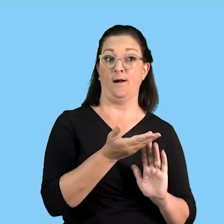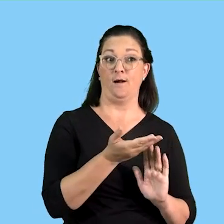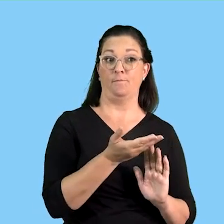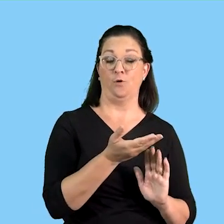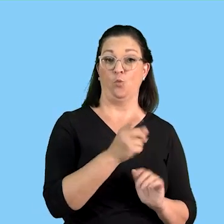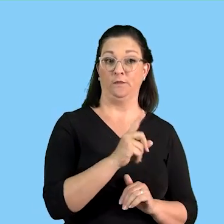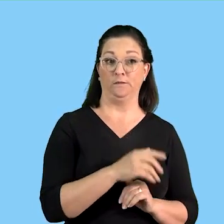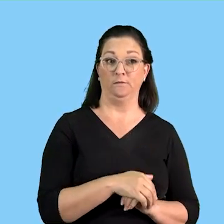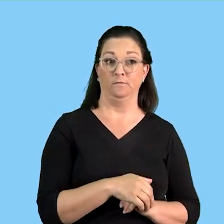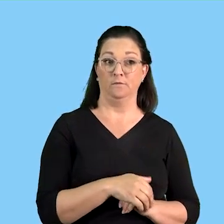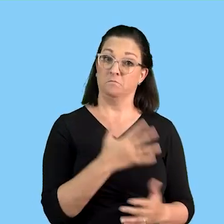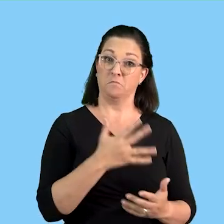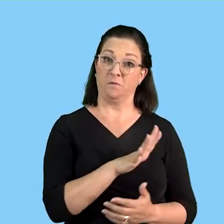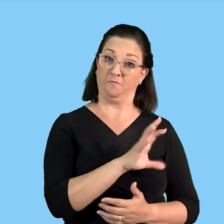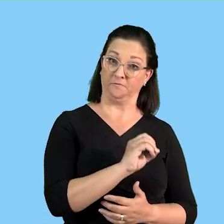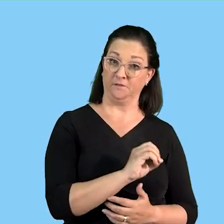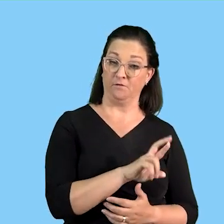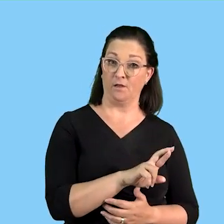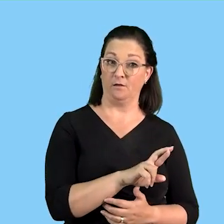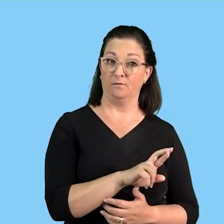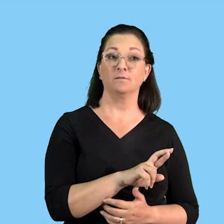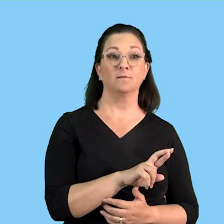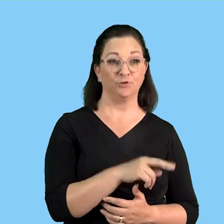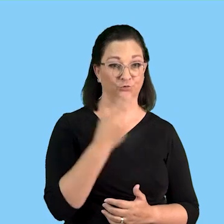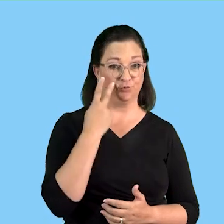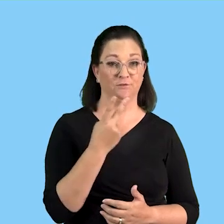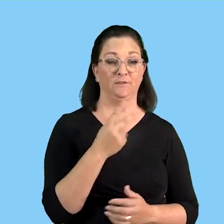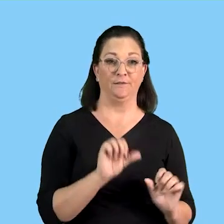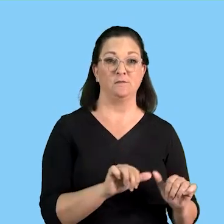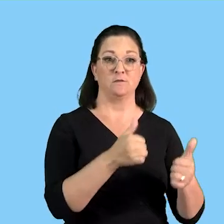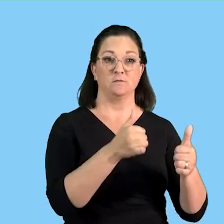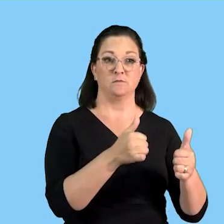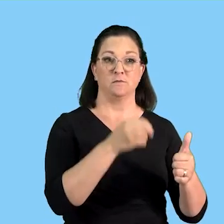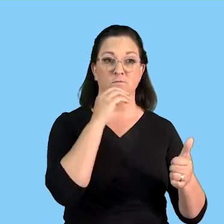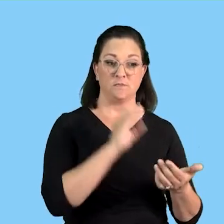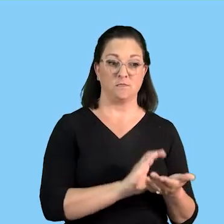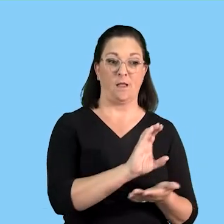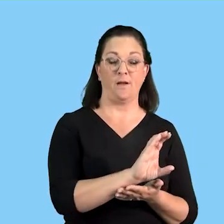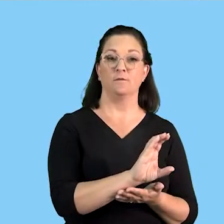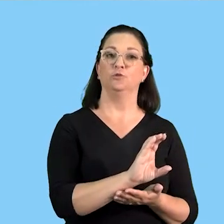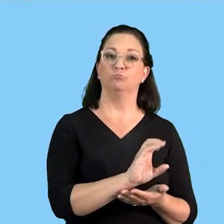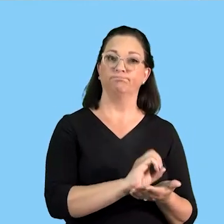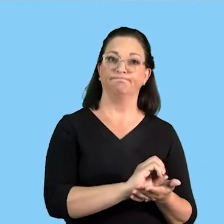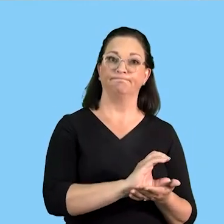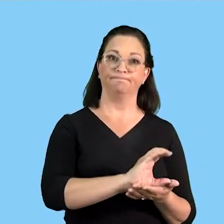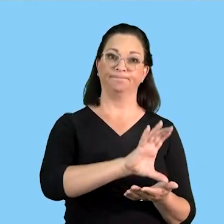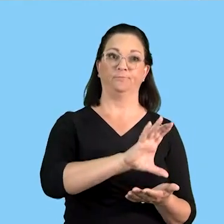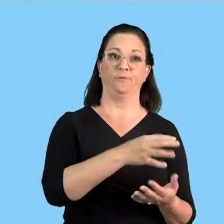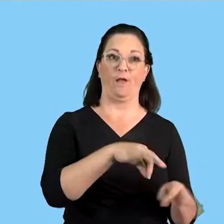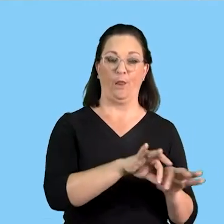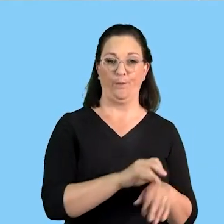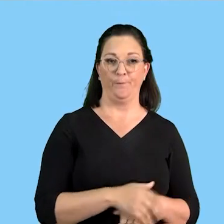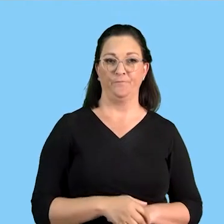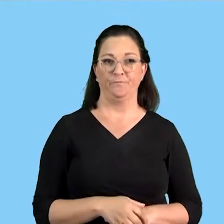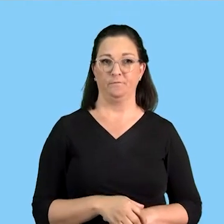increase to being now 50 Rand. So that's what we mean is the success. The capital amount grows in